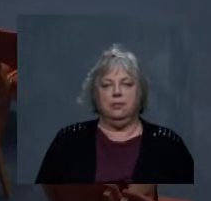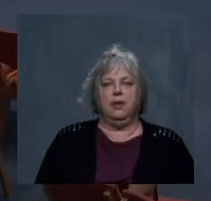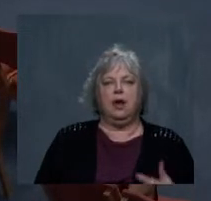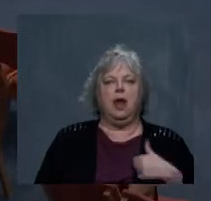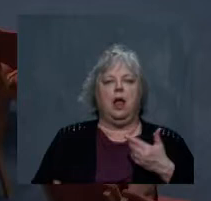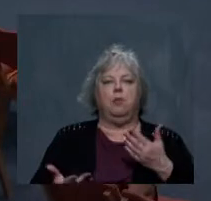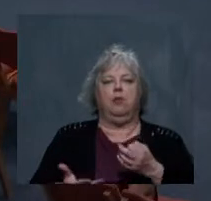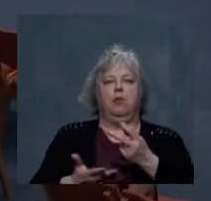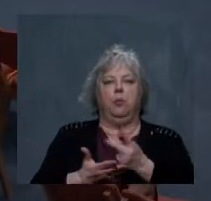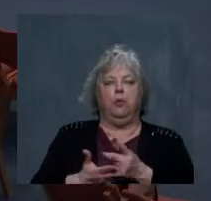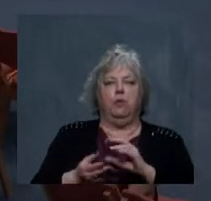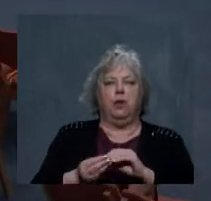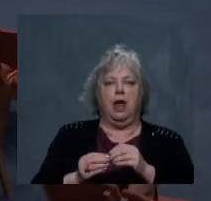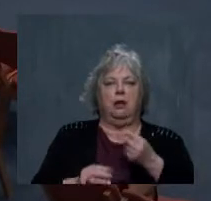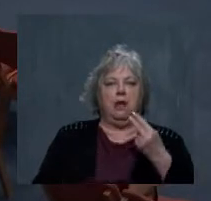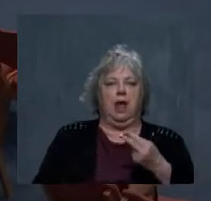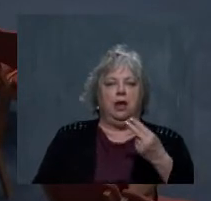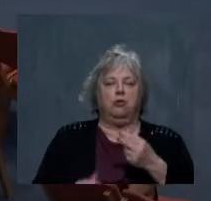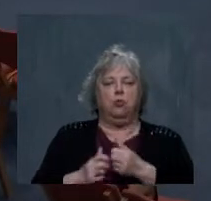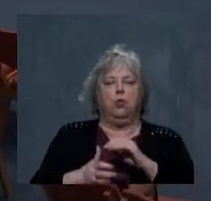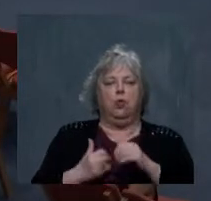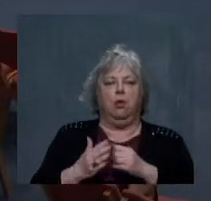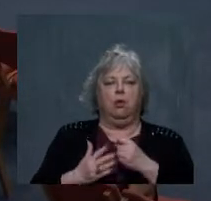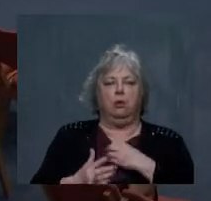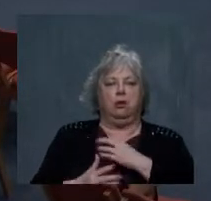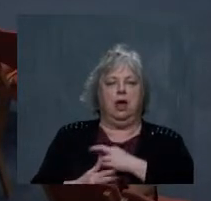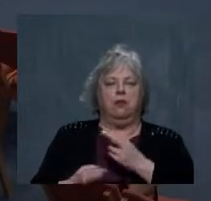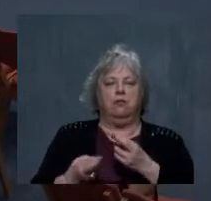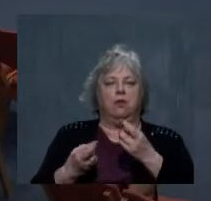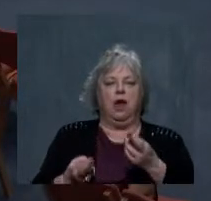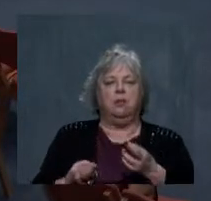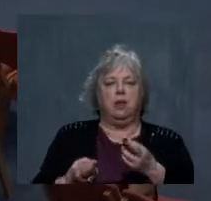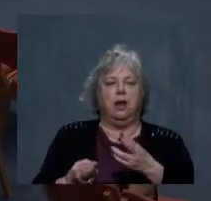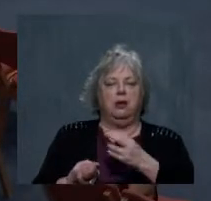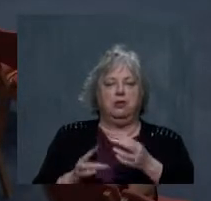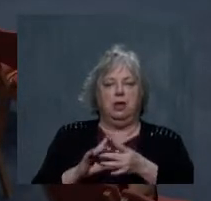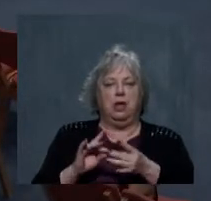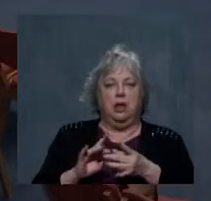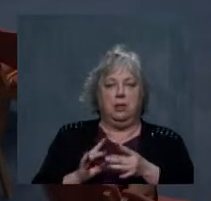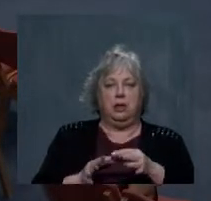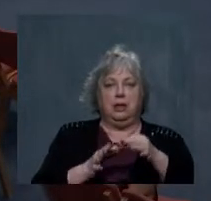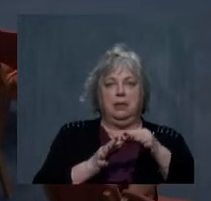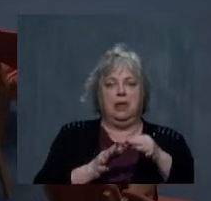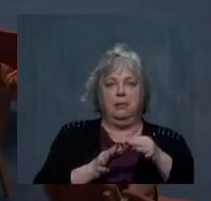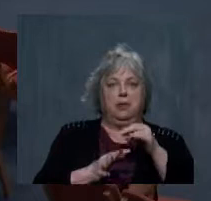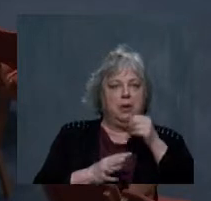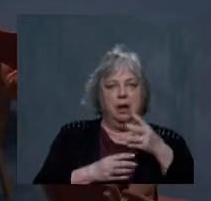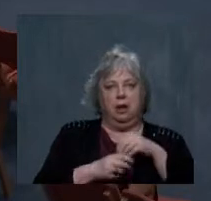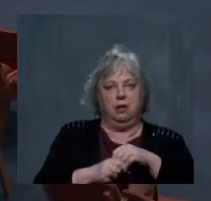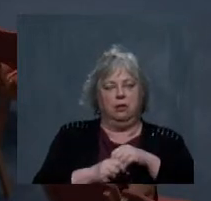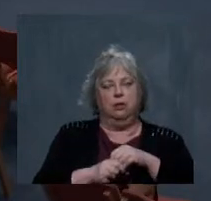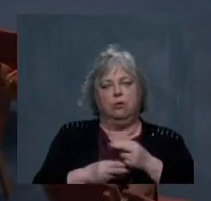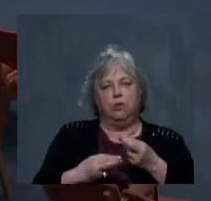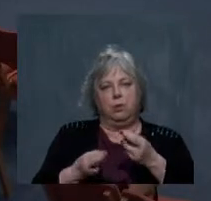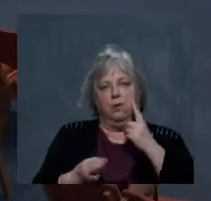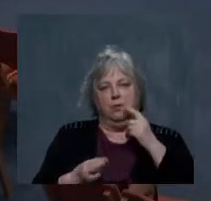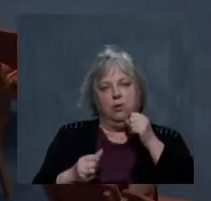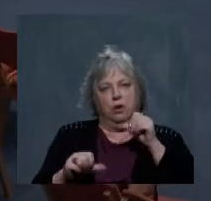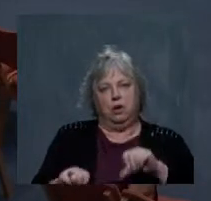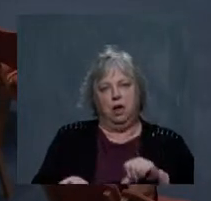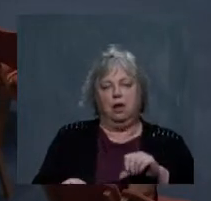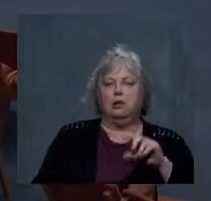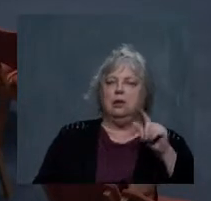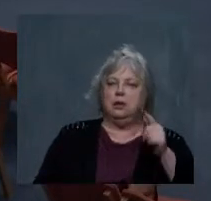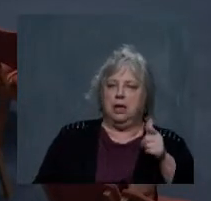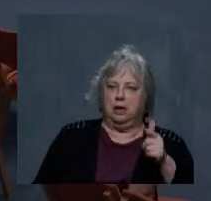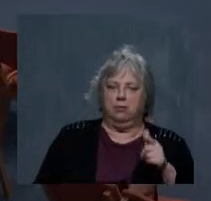Move for approval of item H with all staff recommendations and comments except that of denial. Thank you, Commissioner Bubbs. Do I hear a second?